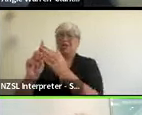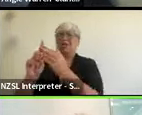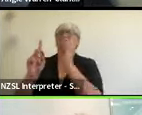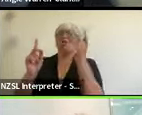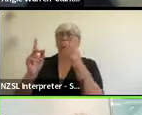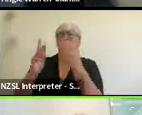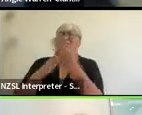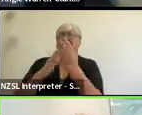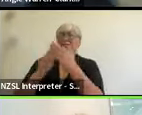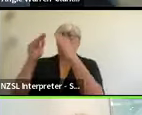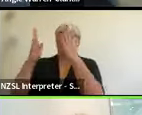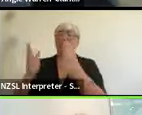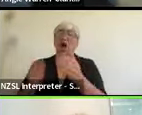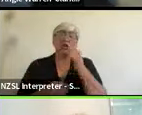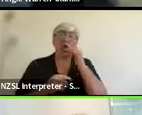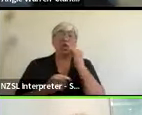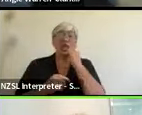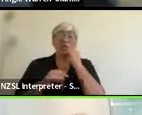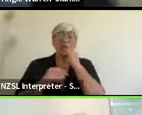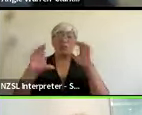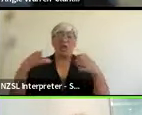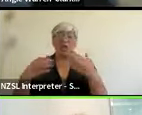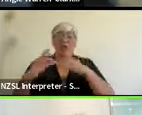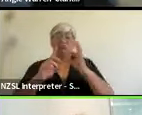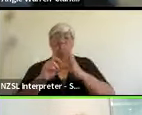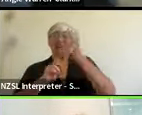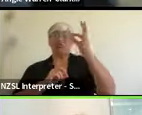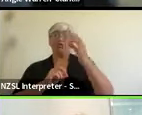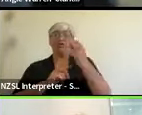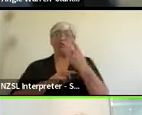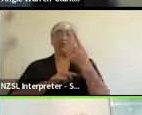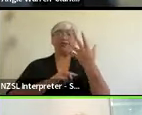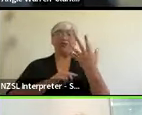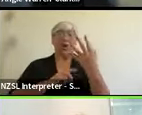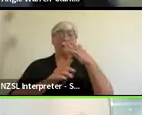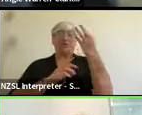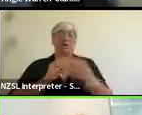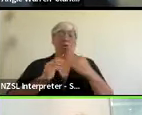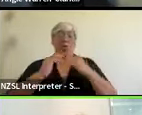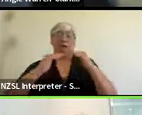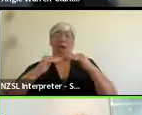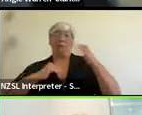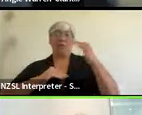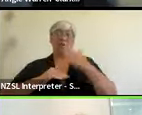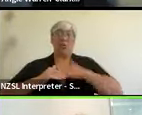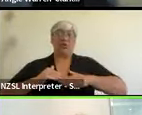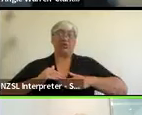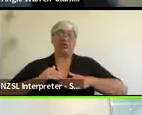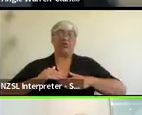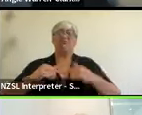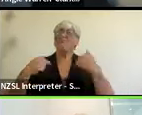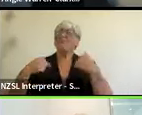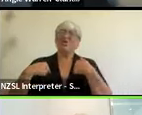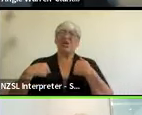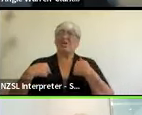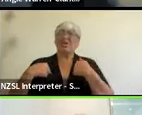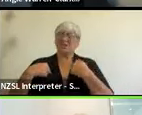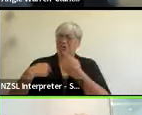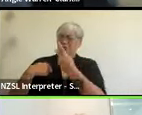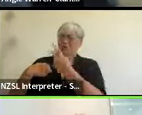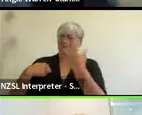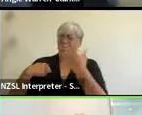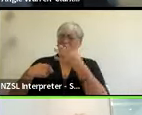Labour Party wants to increase that to 25%. We are of the view that we want the number to be much higher.